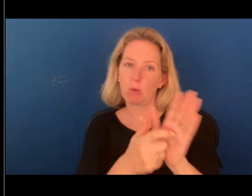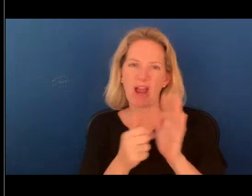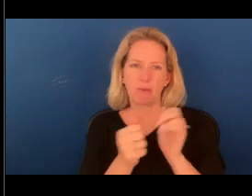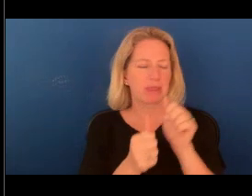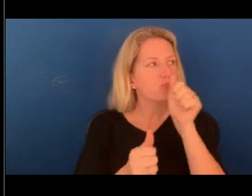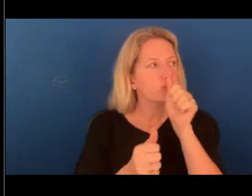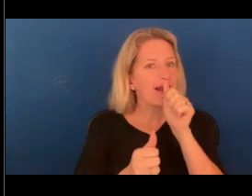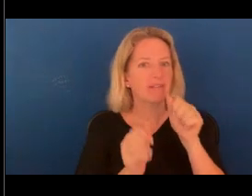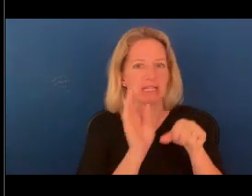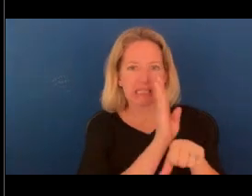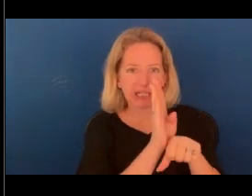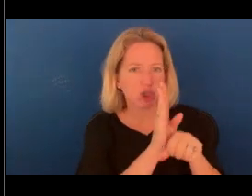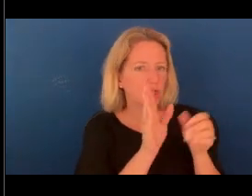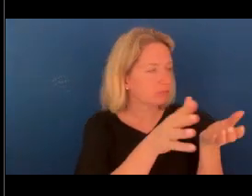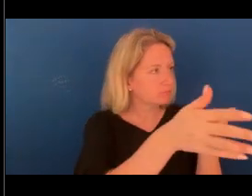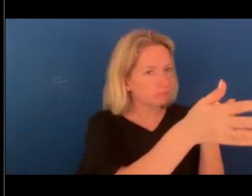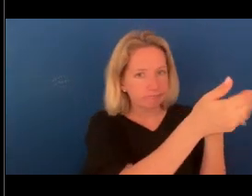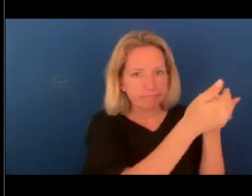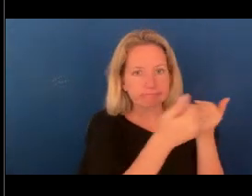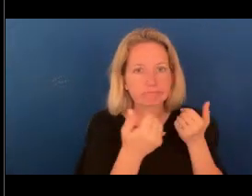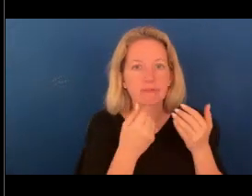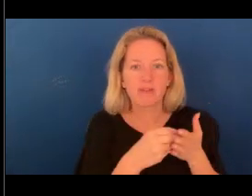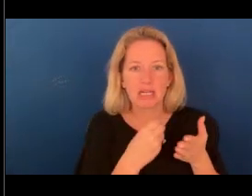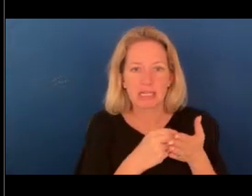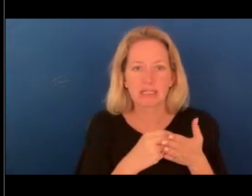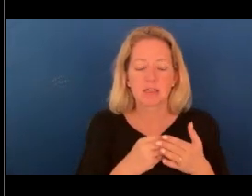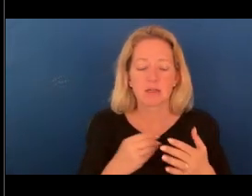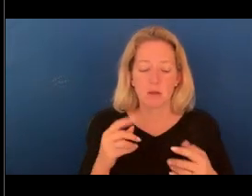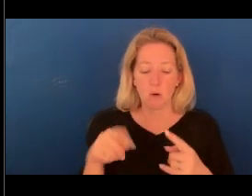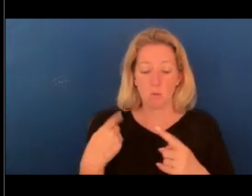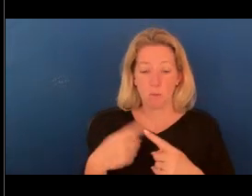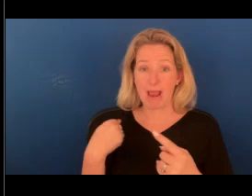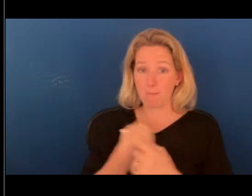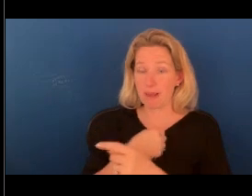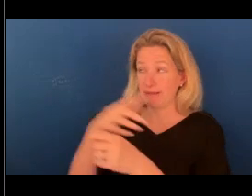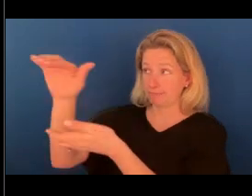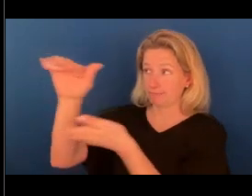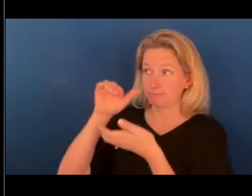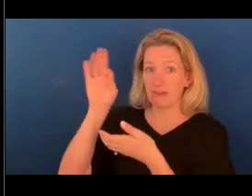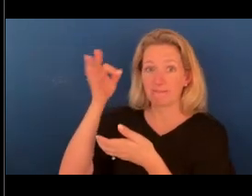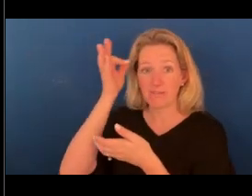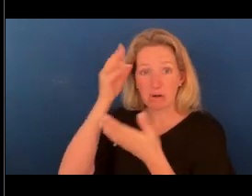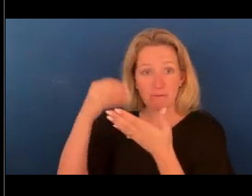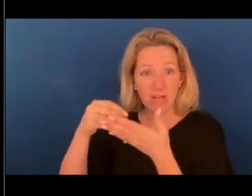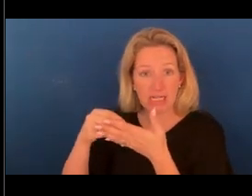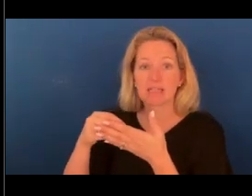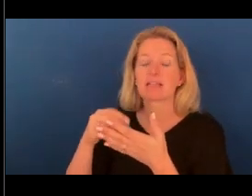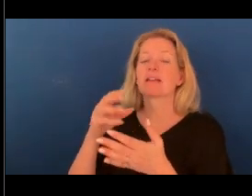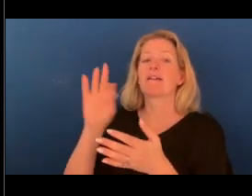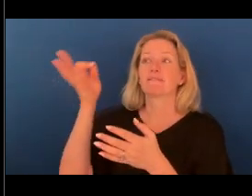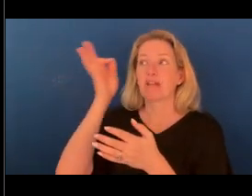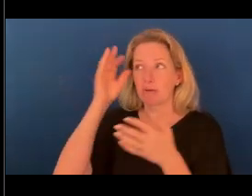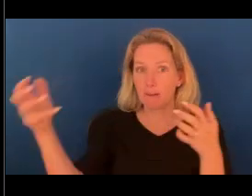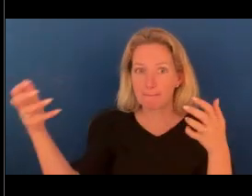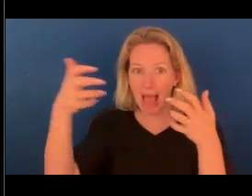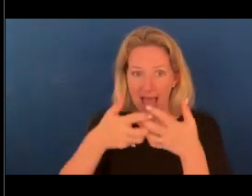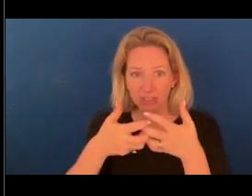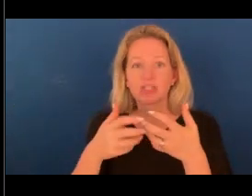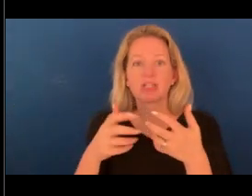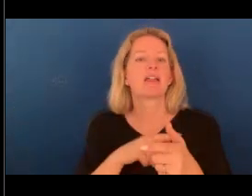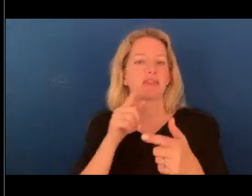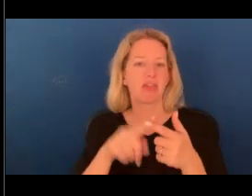sector funding. So once we are able to secure the federal funding and the federal match, then we will have